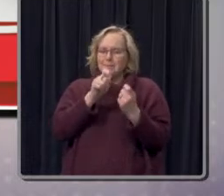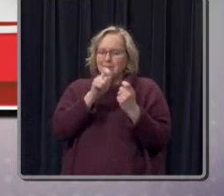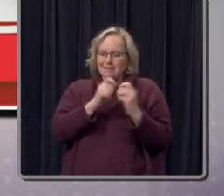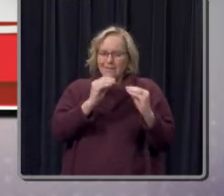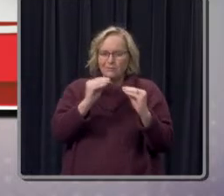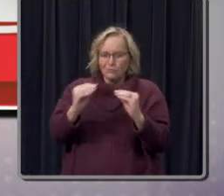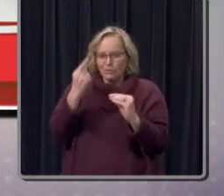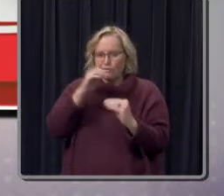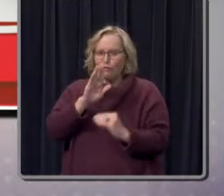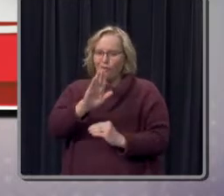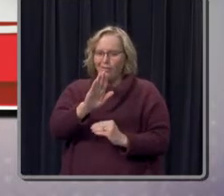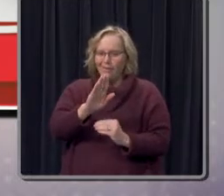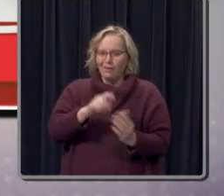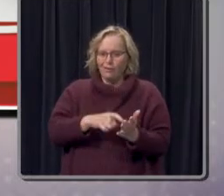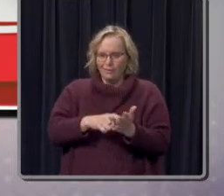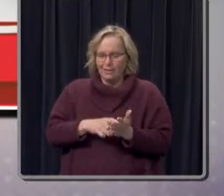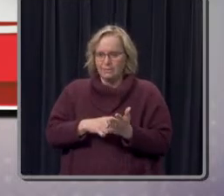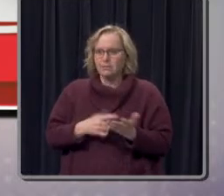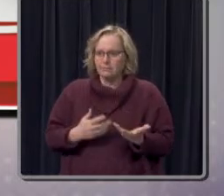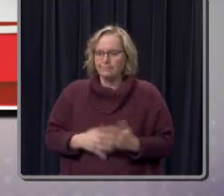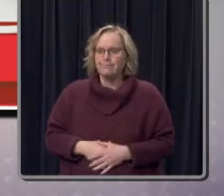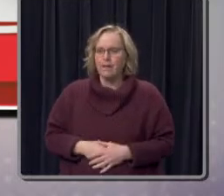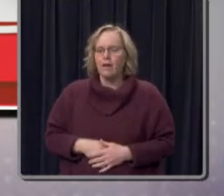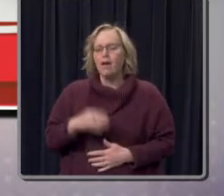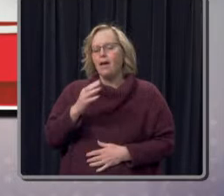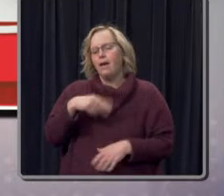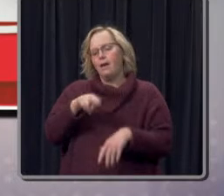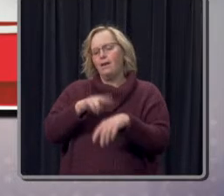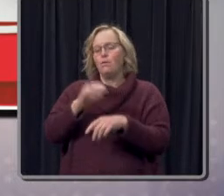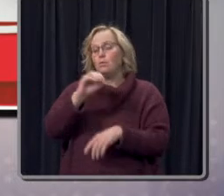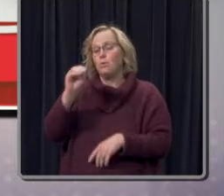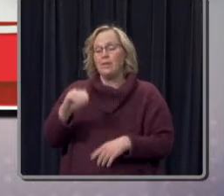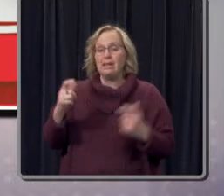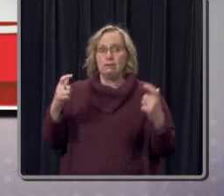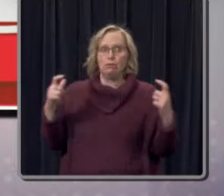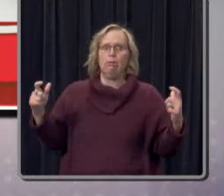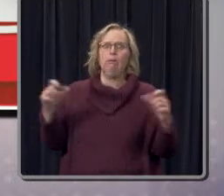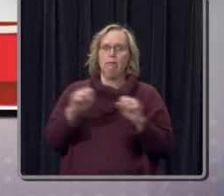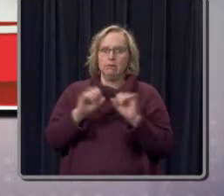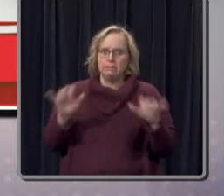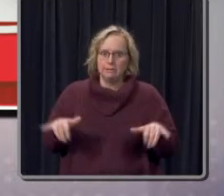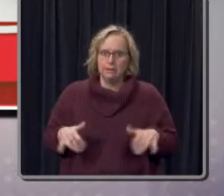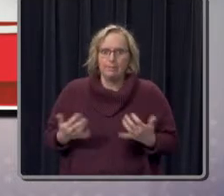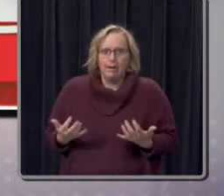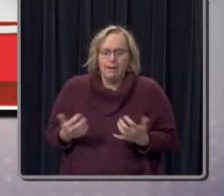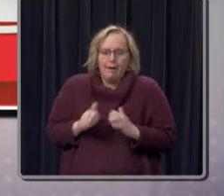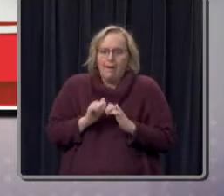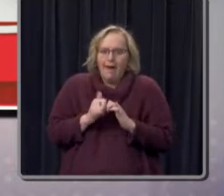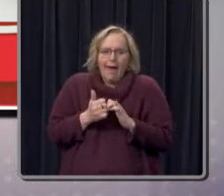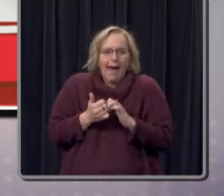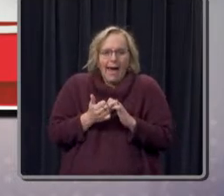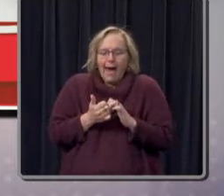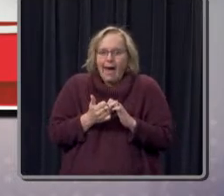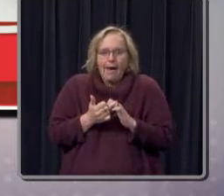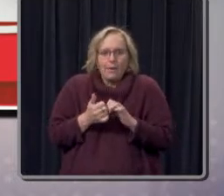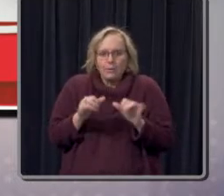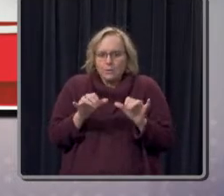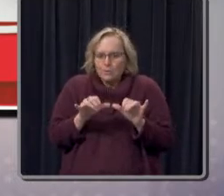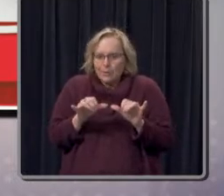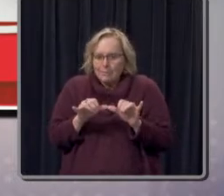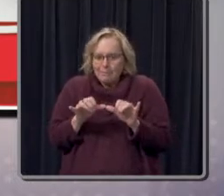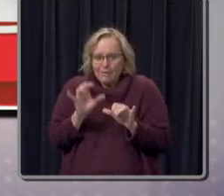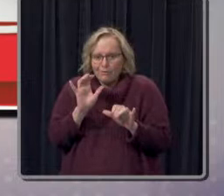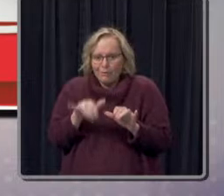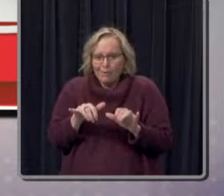their specific needs. But of course, Olathe is a very large system. How do we scale that goal to almost